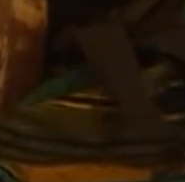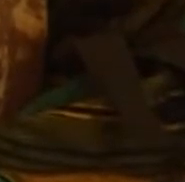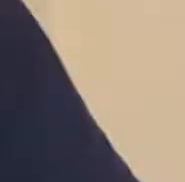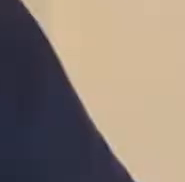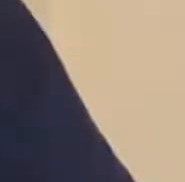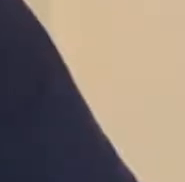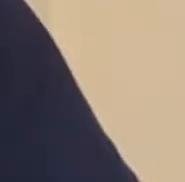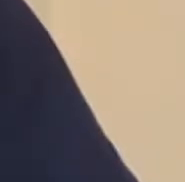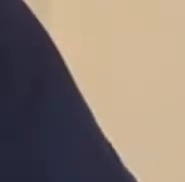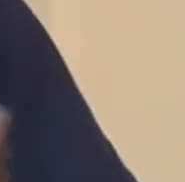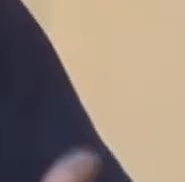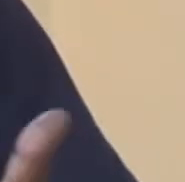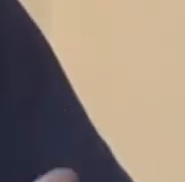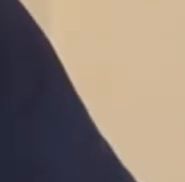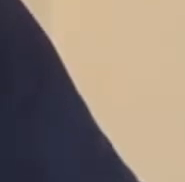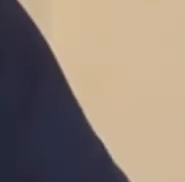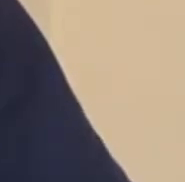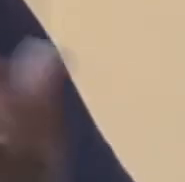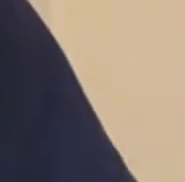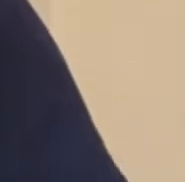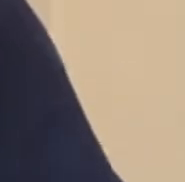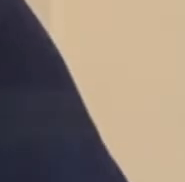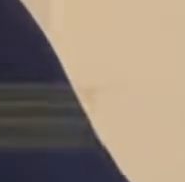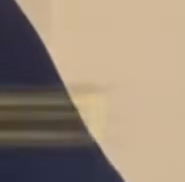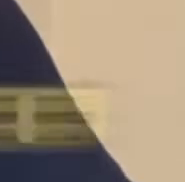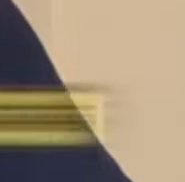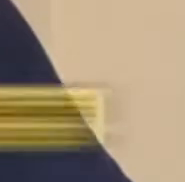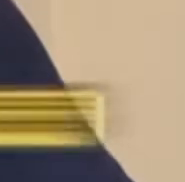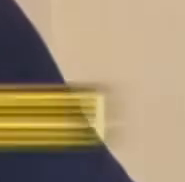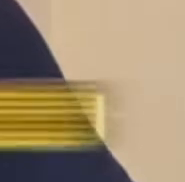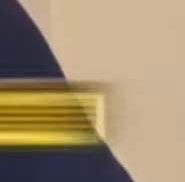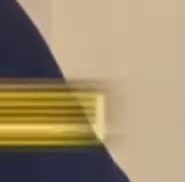these cultural stories, I mean the folklore,